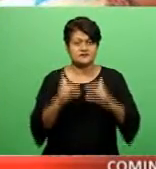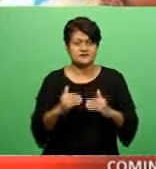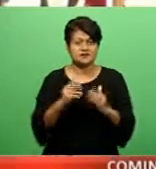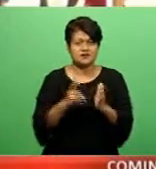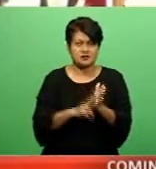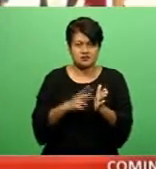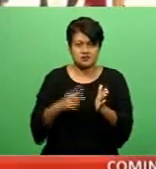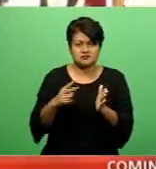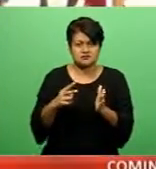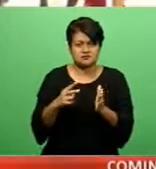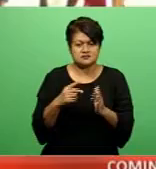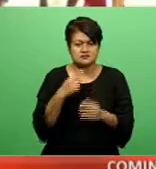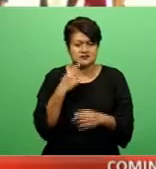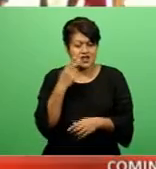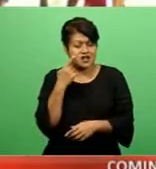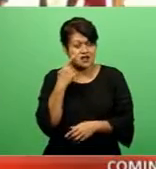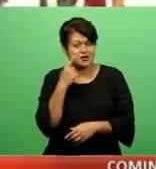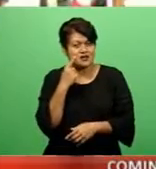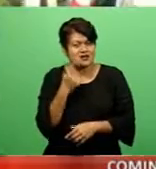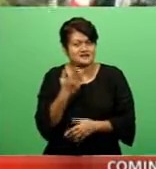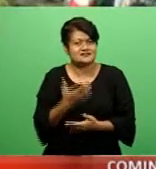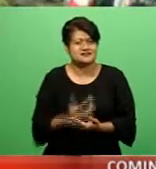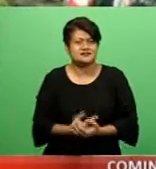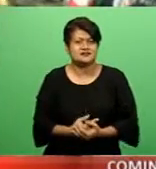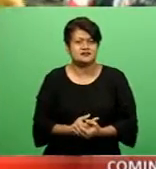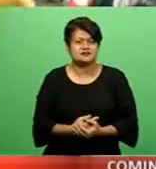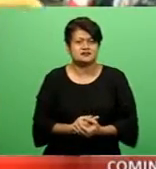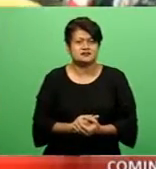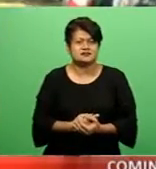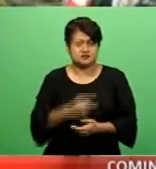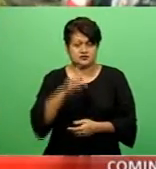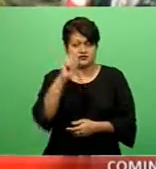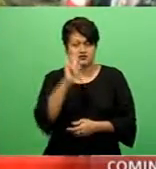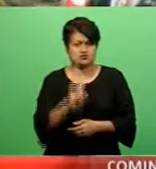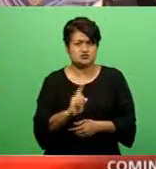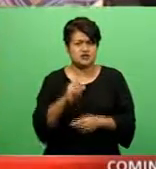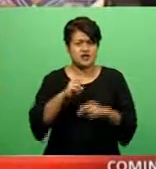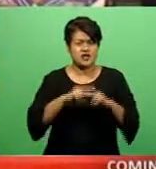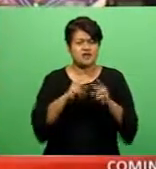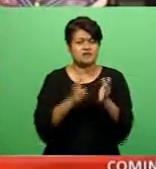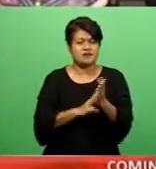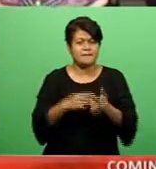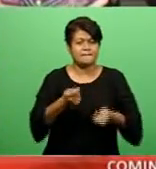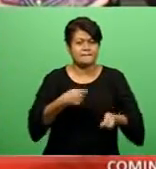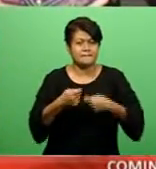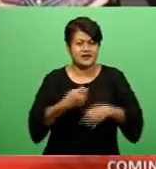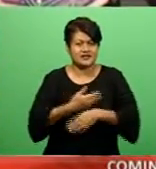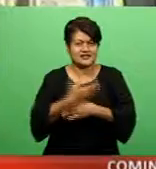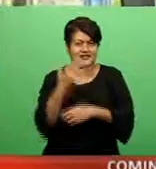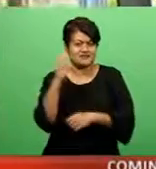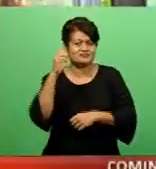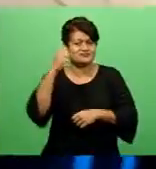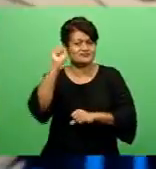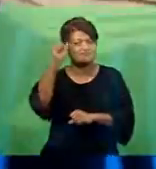Vanuatu's resilience recognized. And today, Fair Market Day, a success.